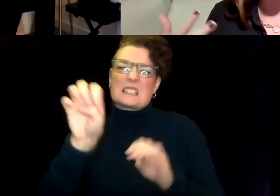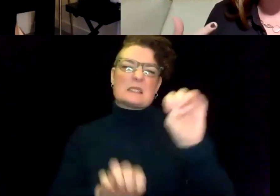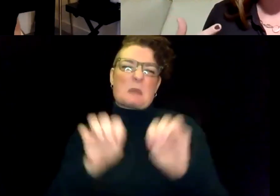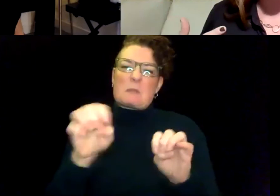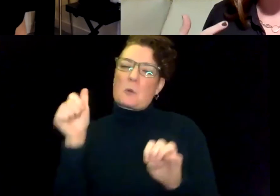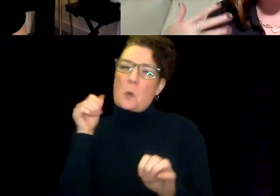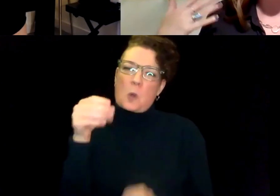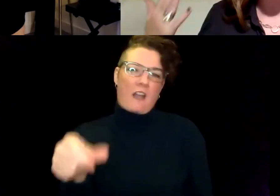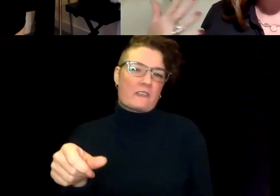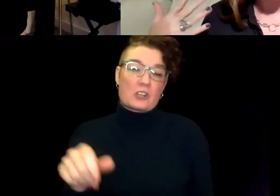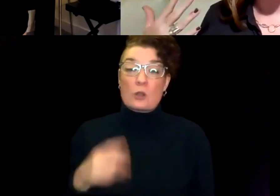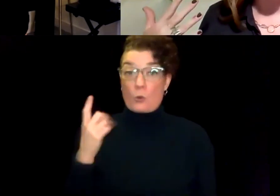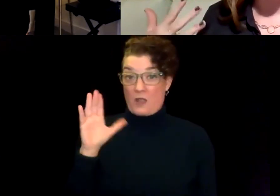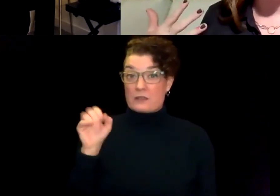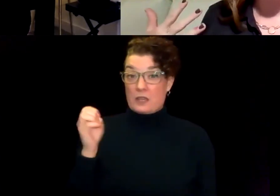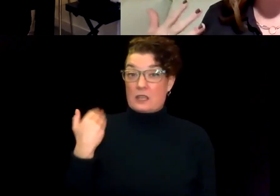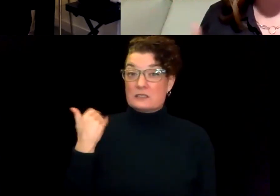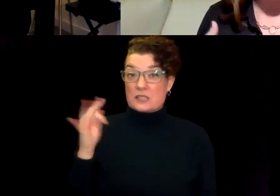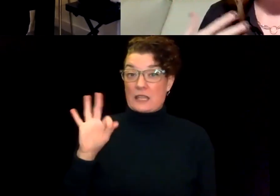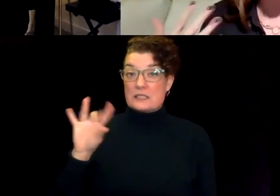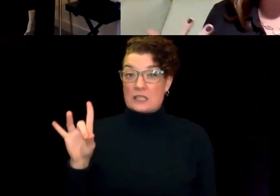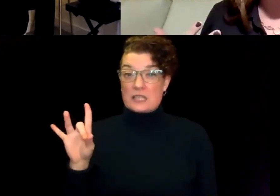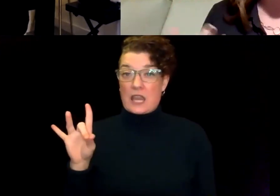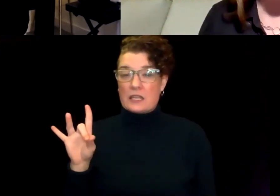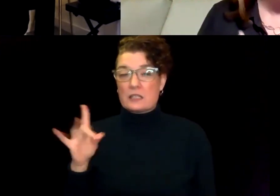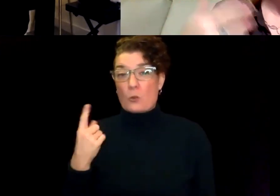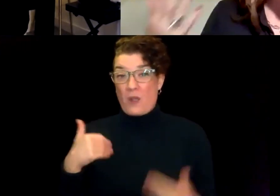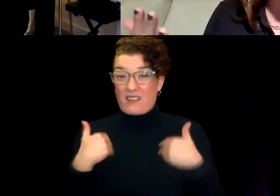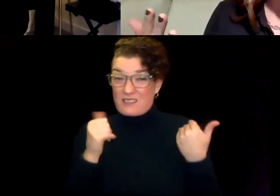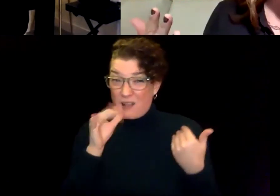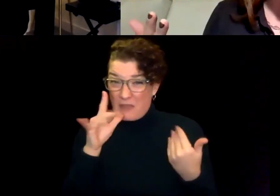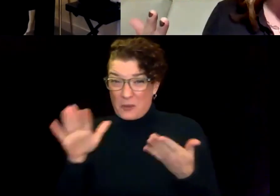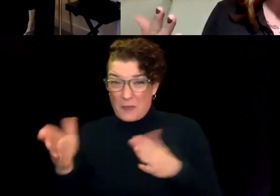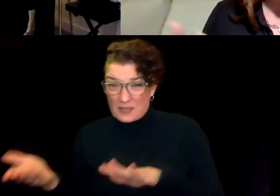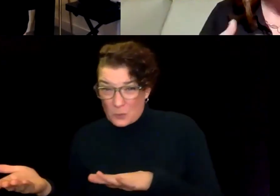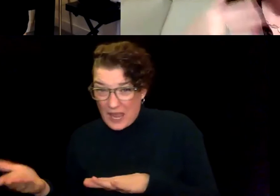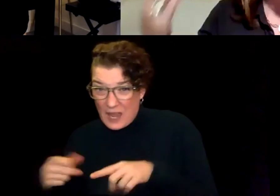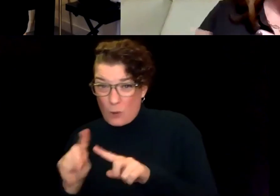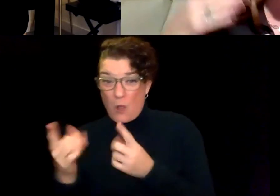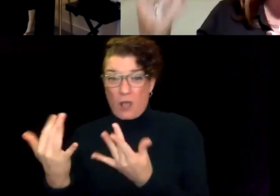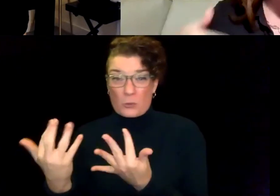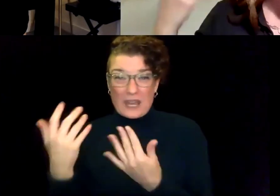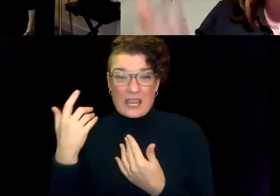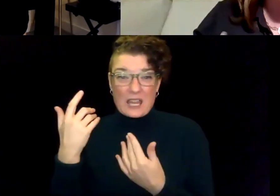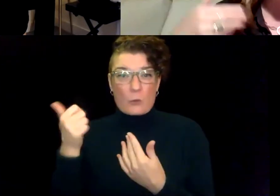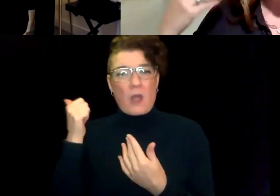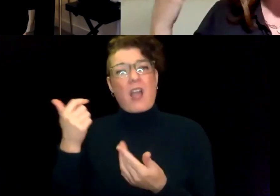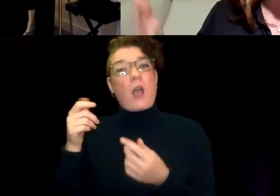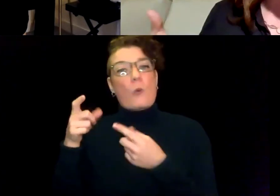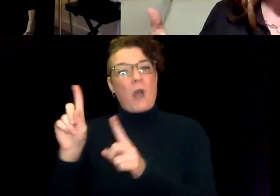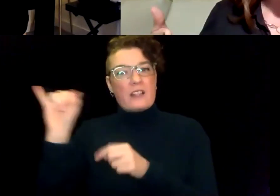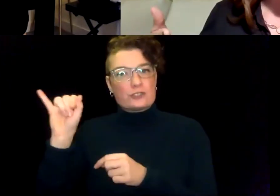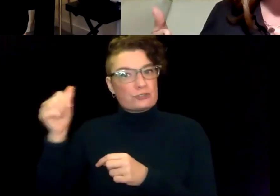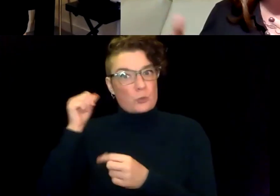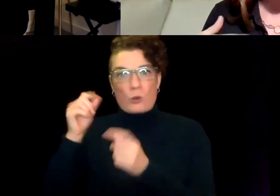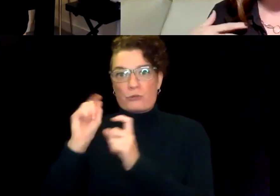in 1998 that was against Health Net, a young mother passed away while waiting for, being denied again and again,